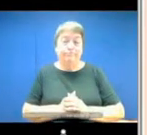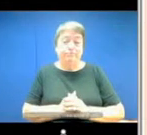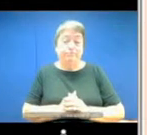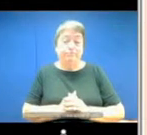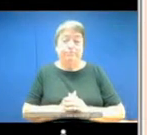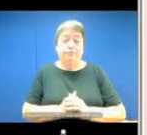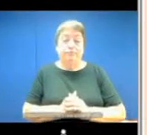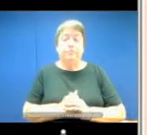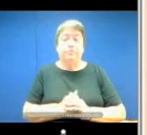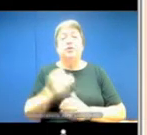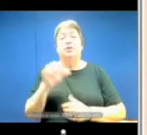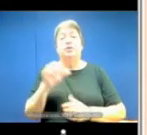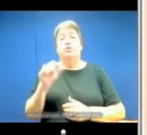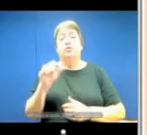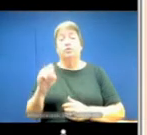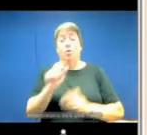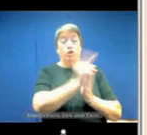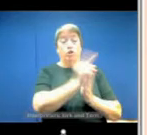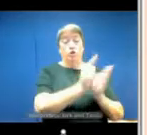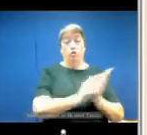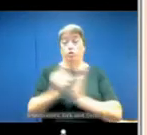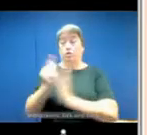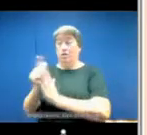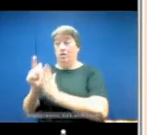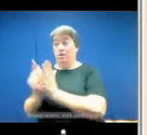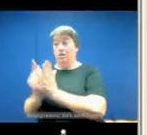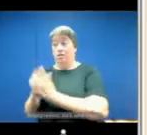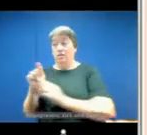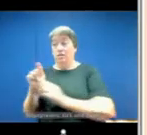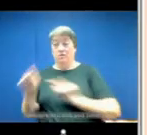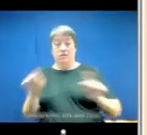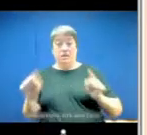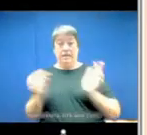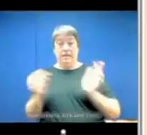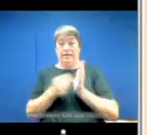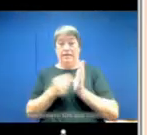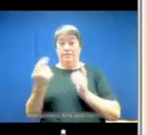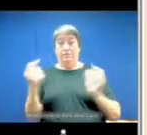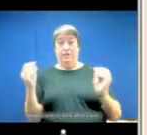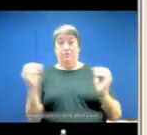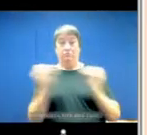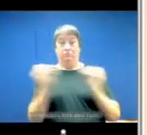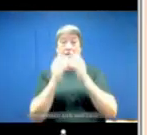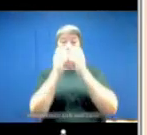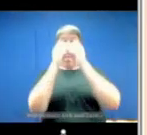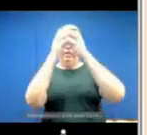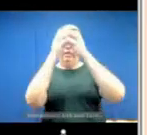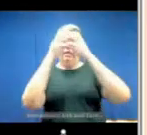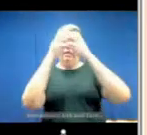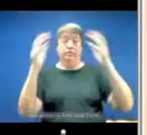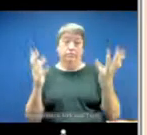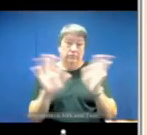And so the attorneys can at times get a little out of hand, and their approaches will vary.